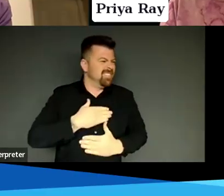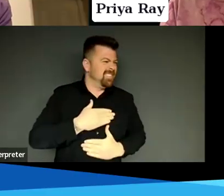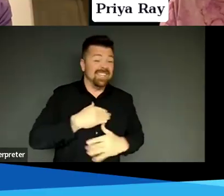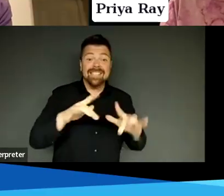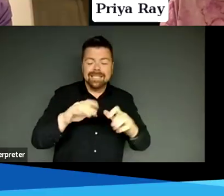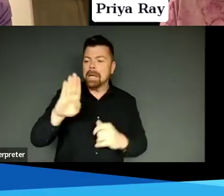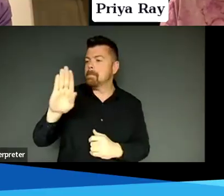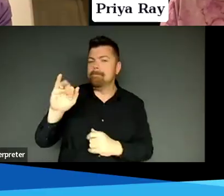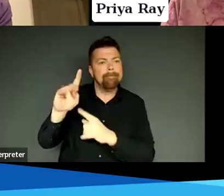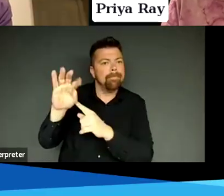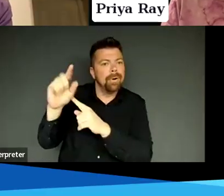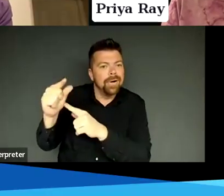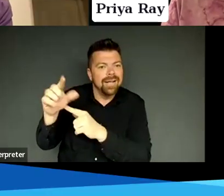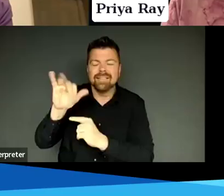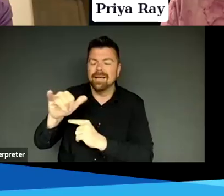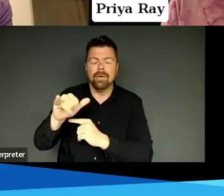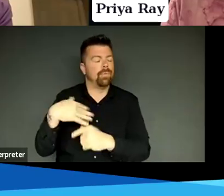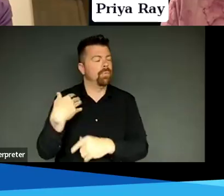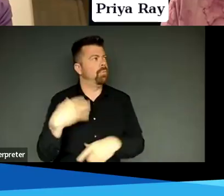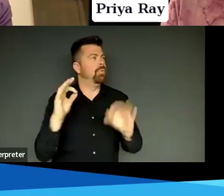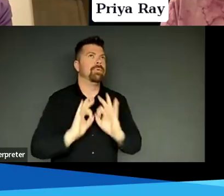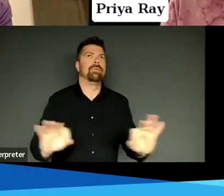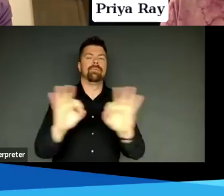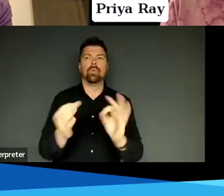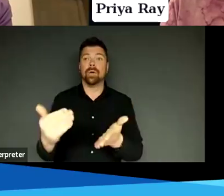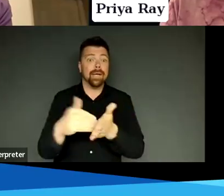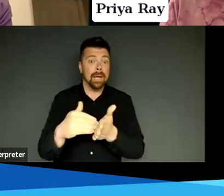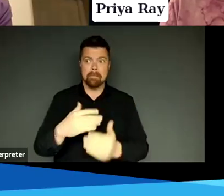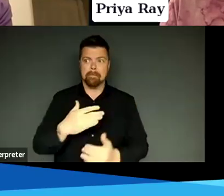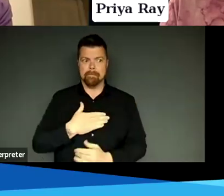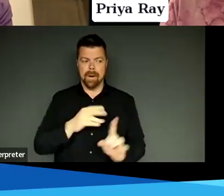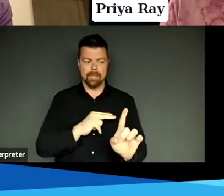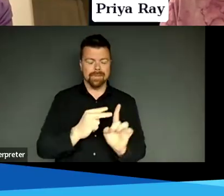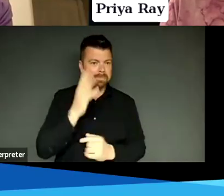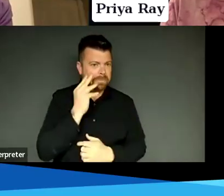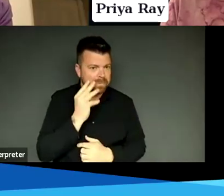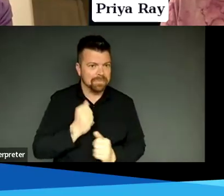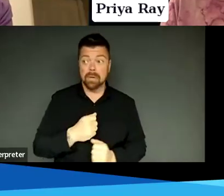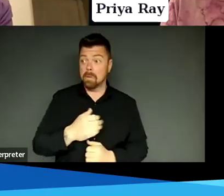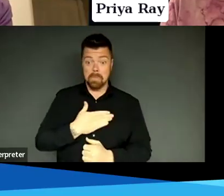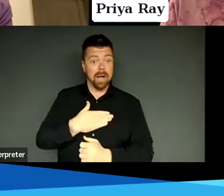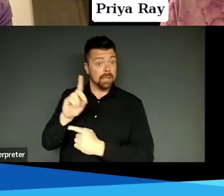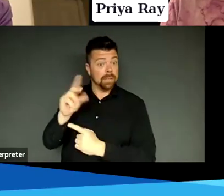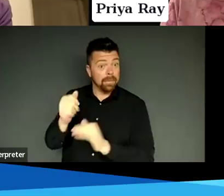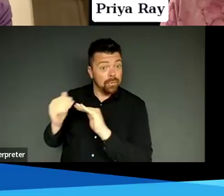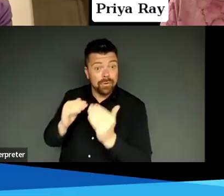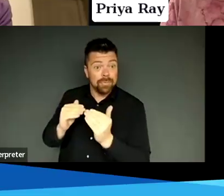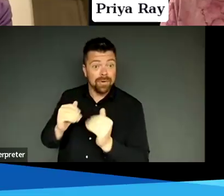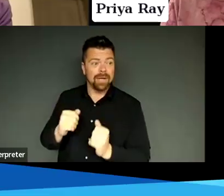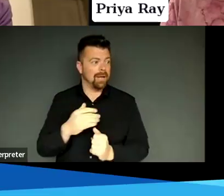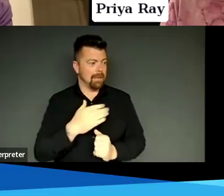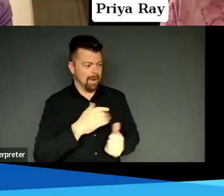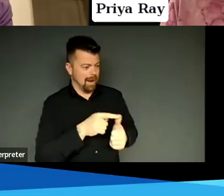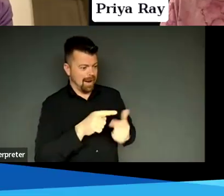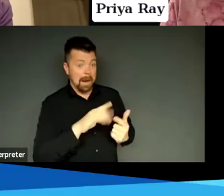think that that has been so important, again, to me, to find sort of like my disabled community within my birding community,